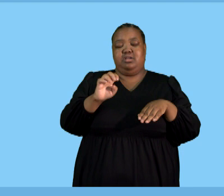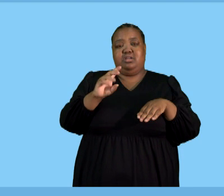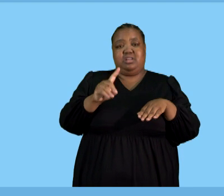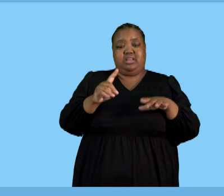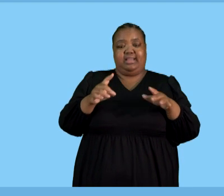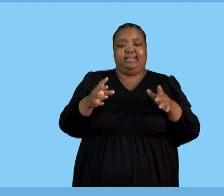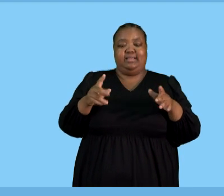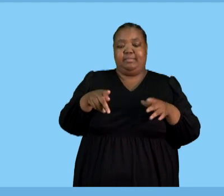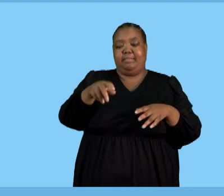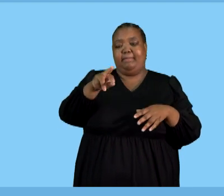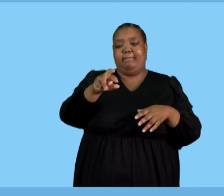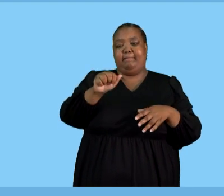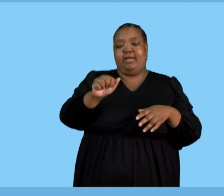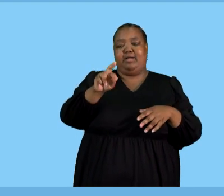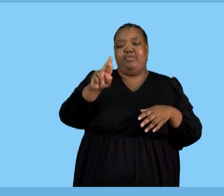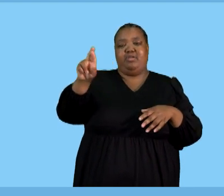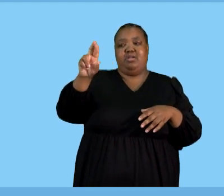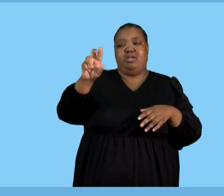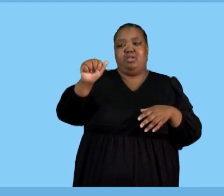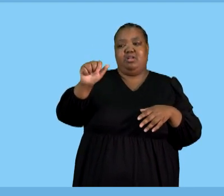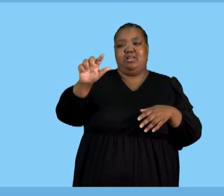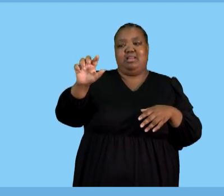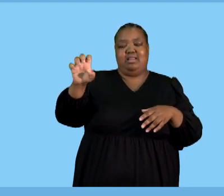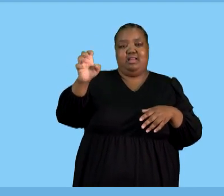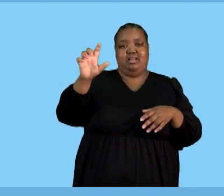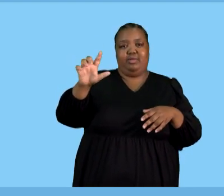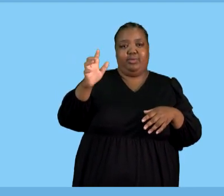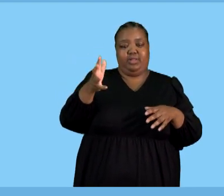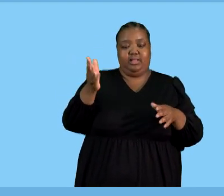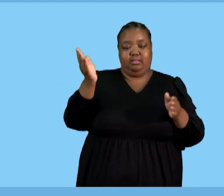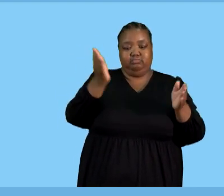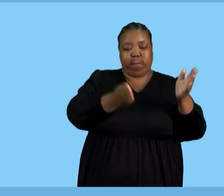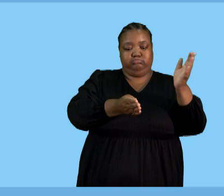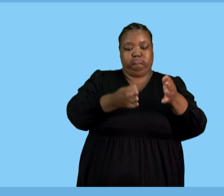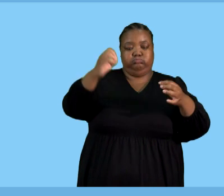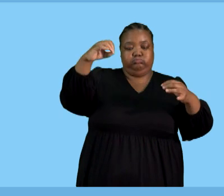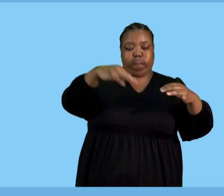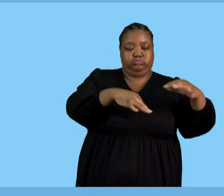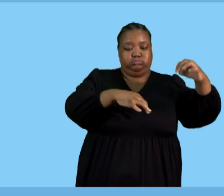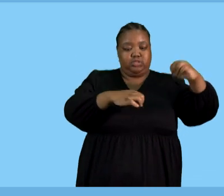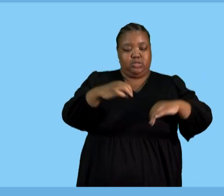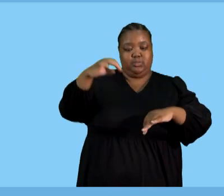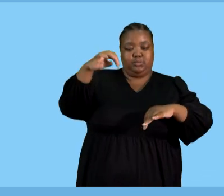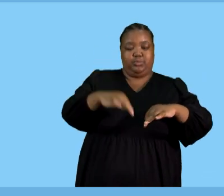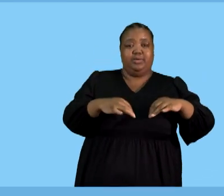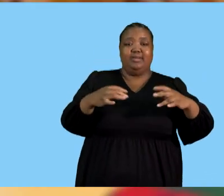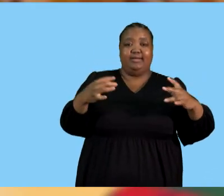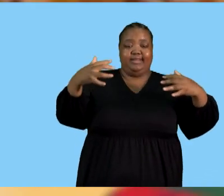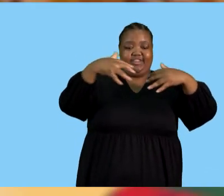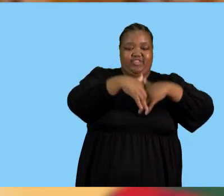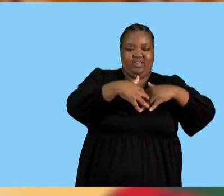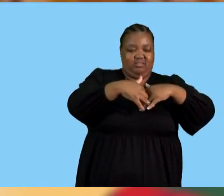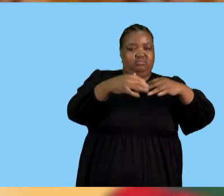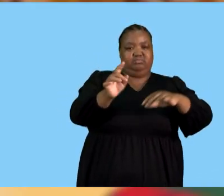going to be parallel to each other. Remember, by parallel to each other, we're meaning that they are next to each other. They will never touch, they will